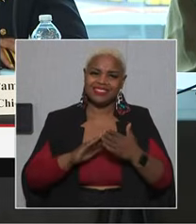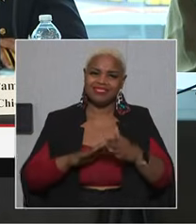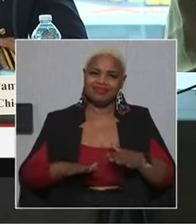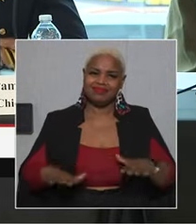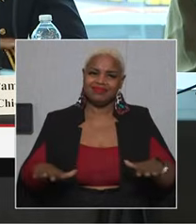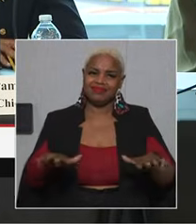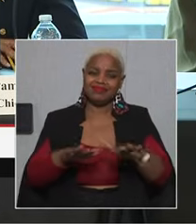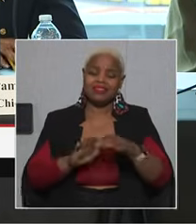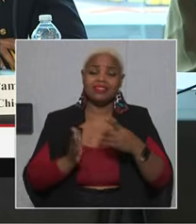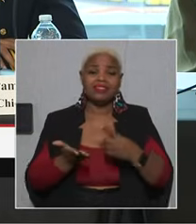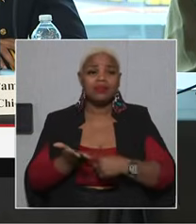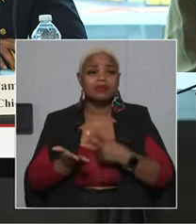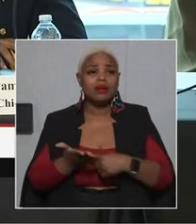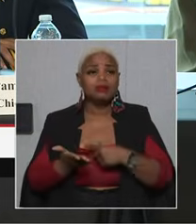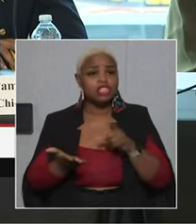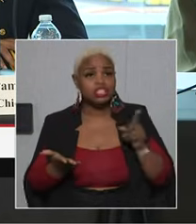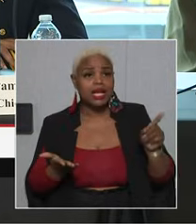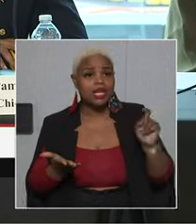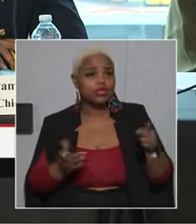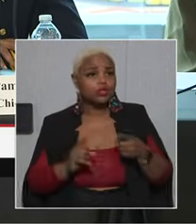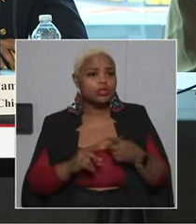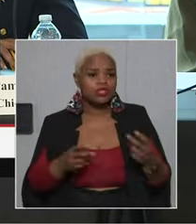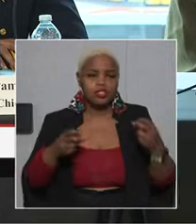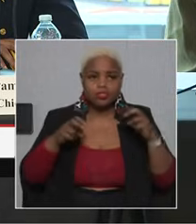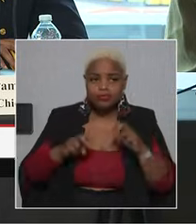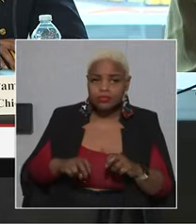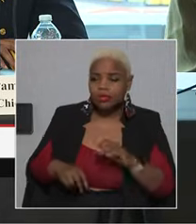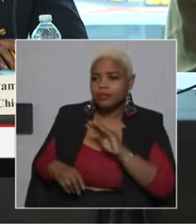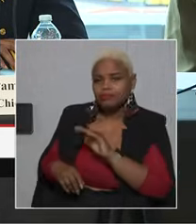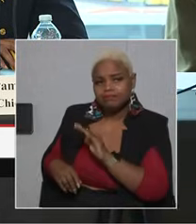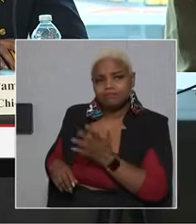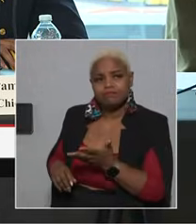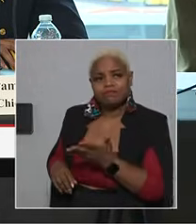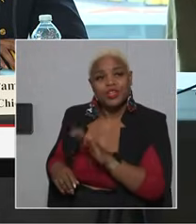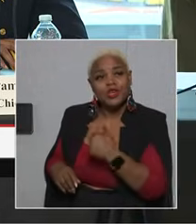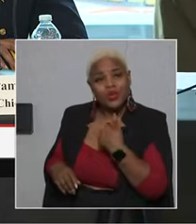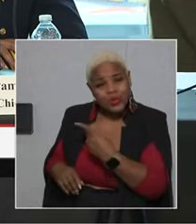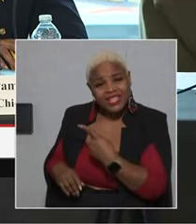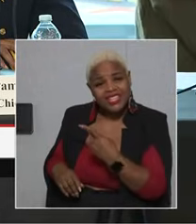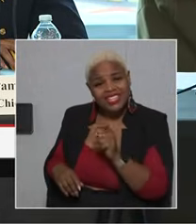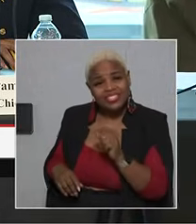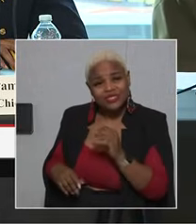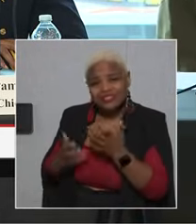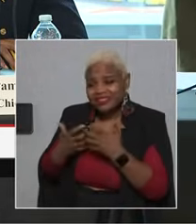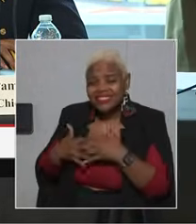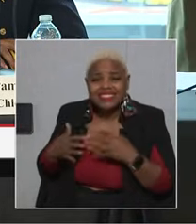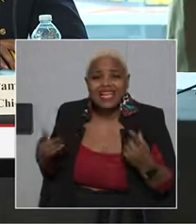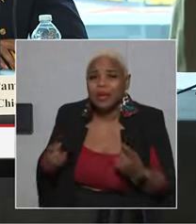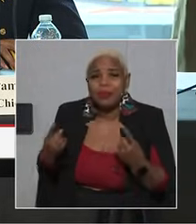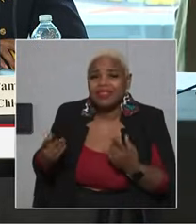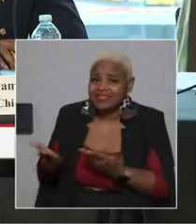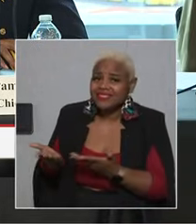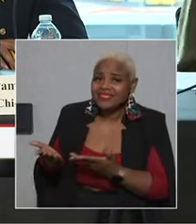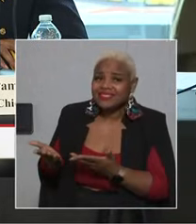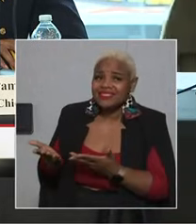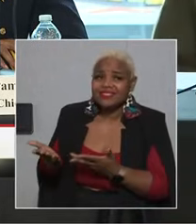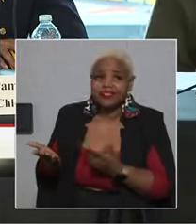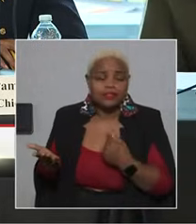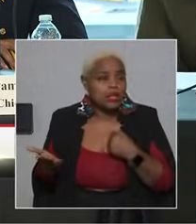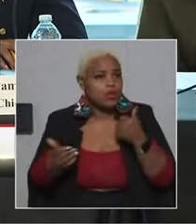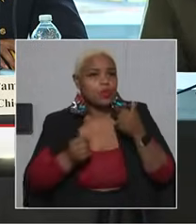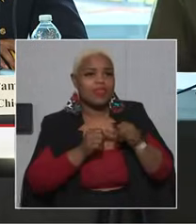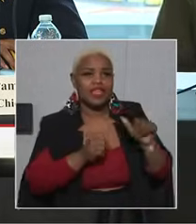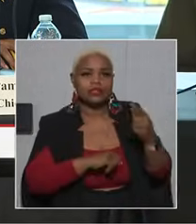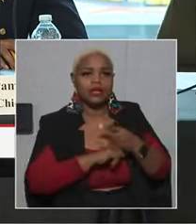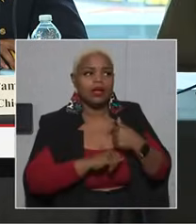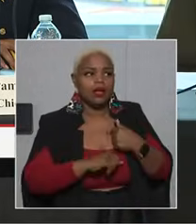where she's had to sit down and say to me, hey, we need to get this crime down. I'll never forget that day. And I walked out feeling like, okay, I've got to